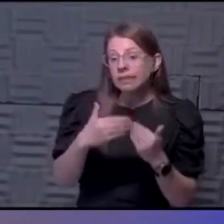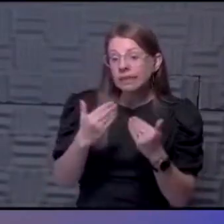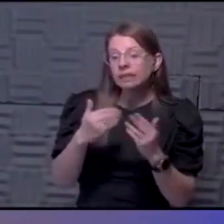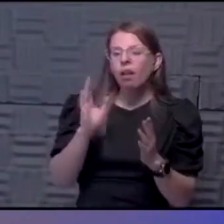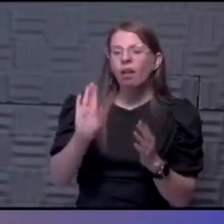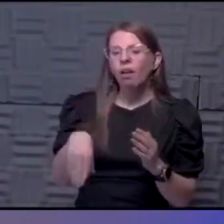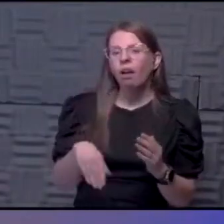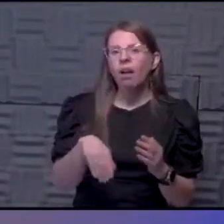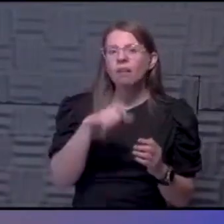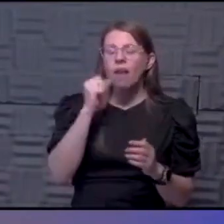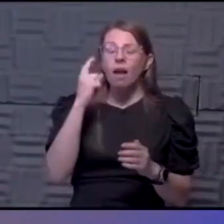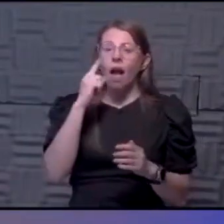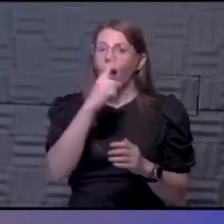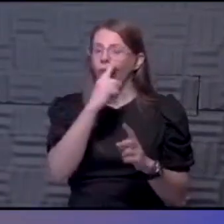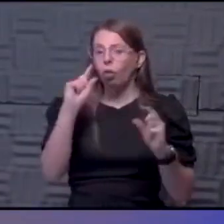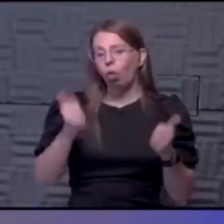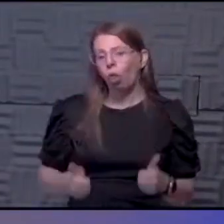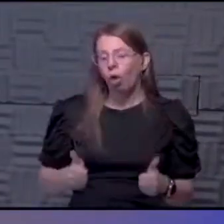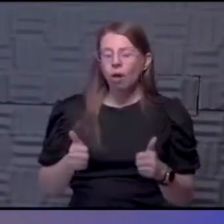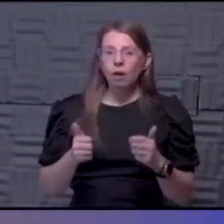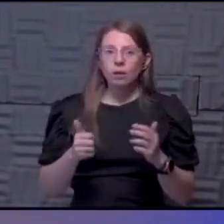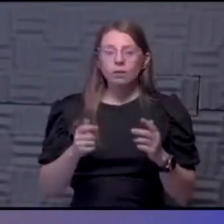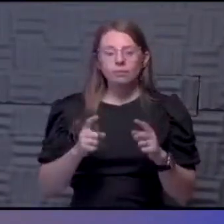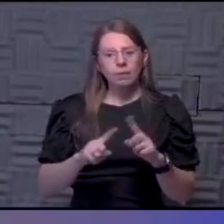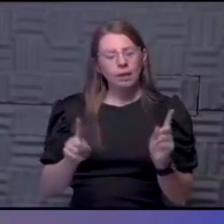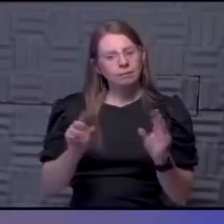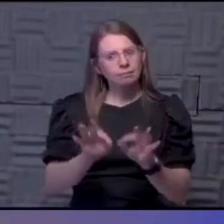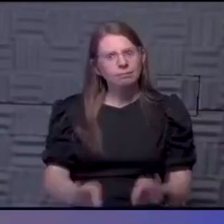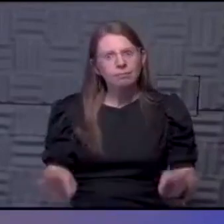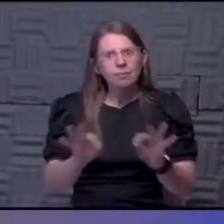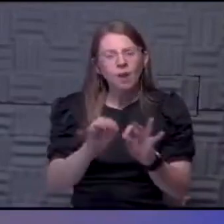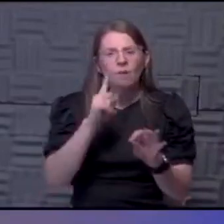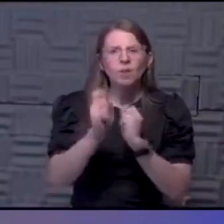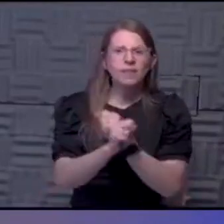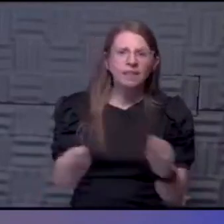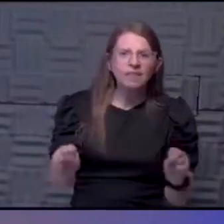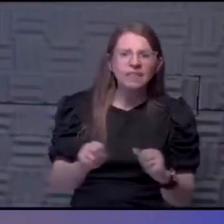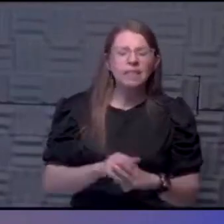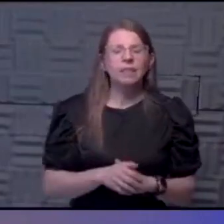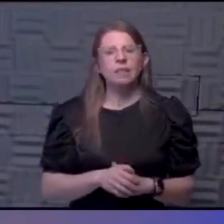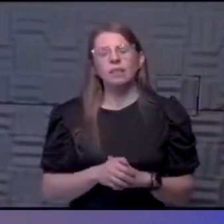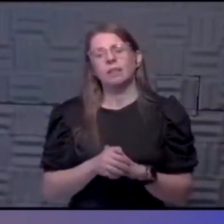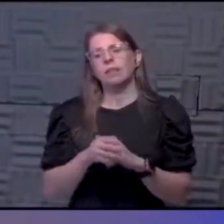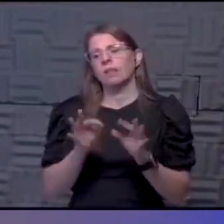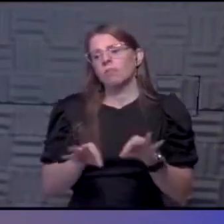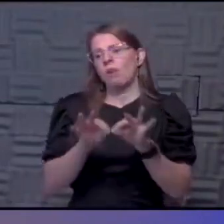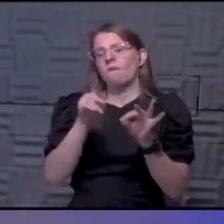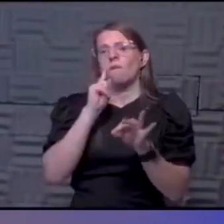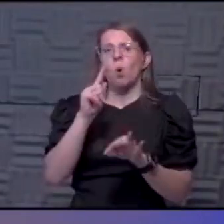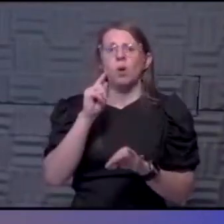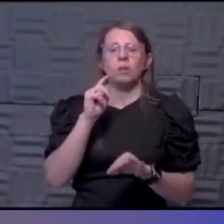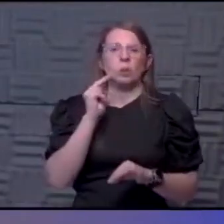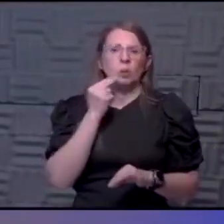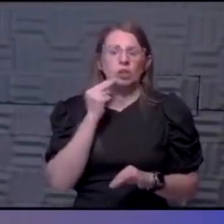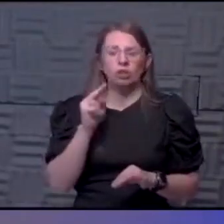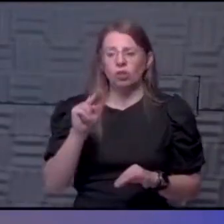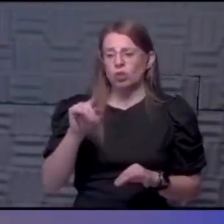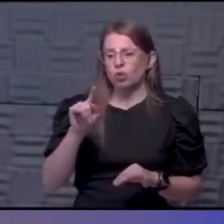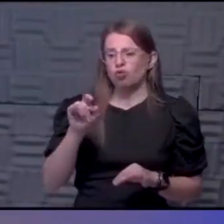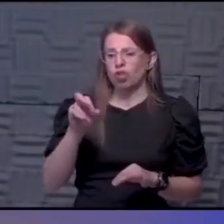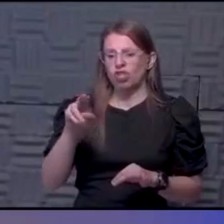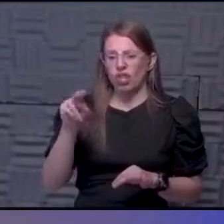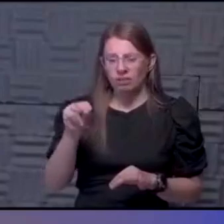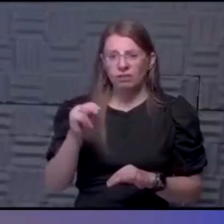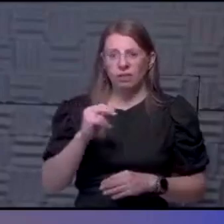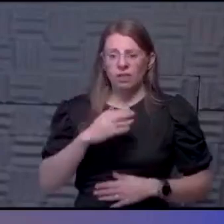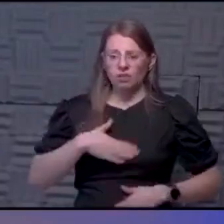well, at least it's not your eyesight, et cetera, but it's so important for safety, so important for nutrition, just enjoying the things that